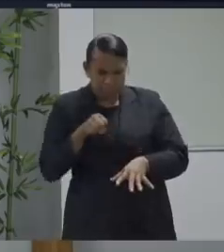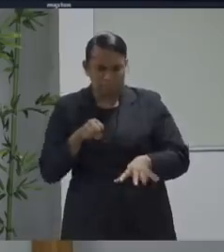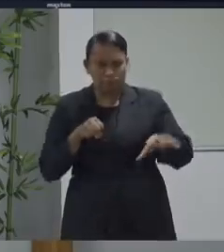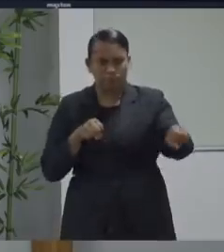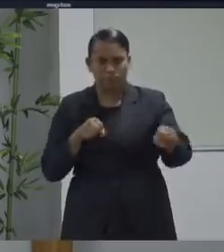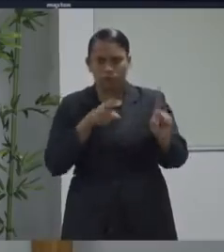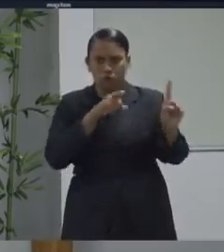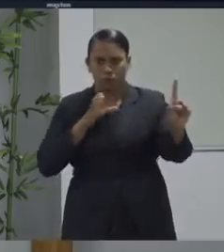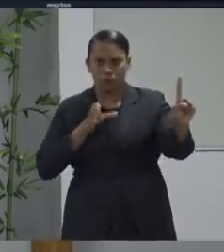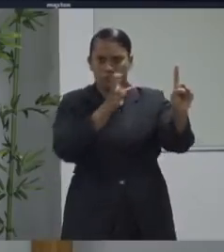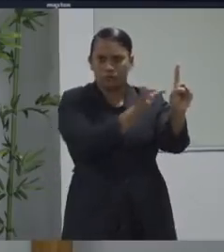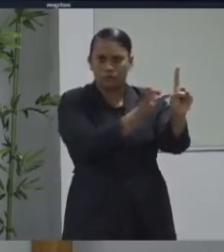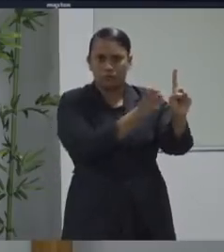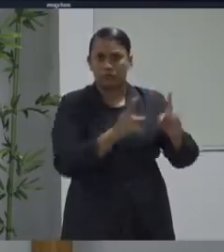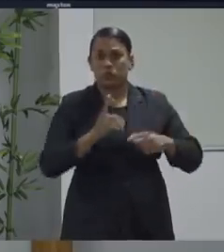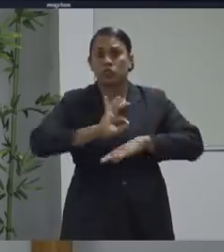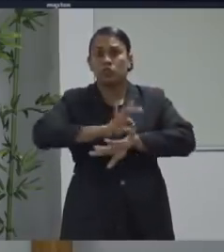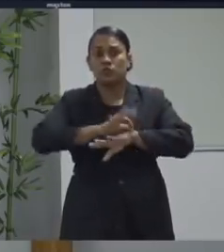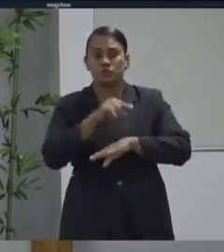Lambasa Hospital.